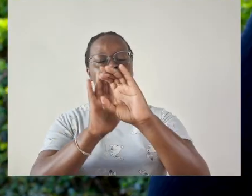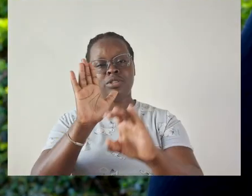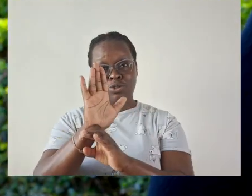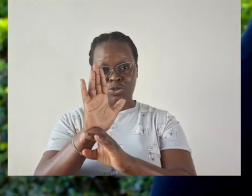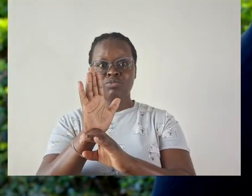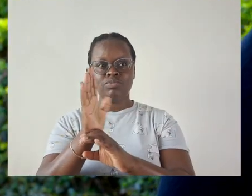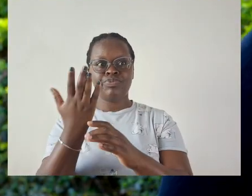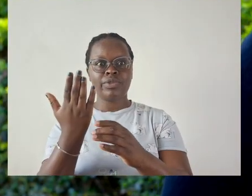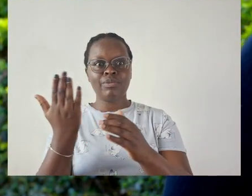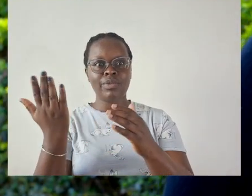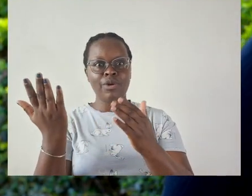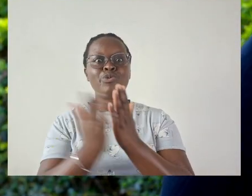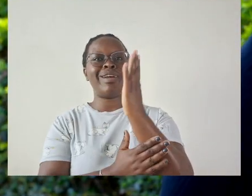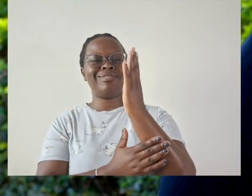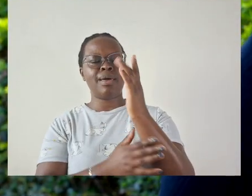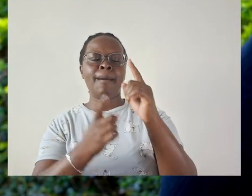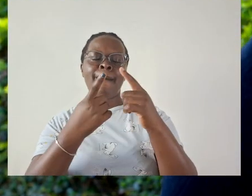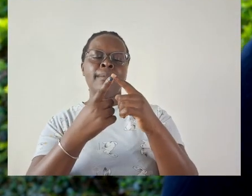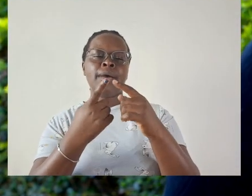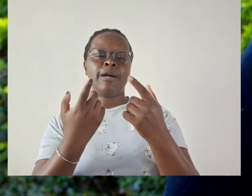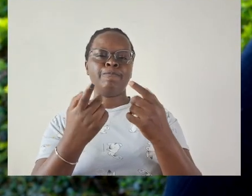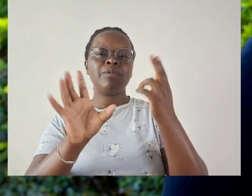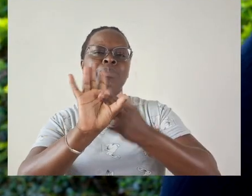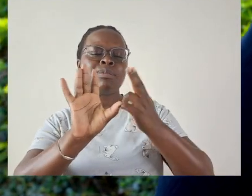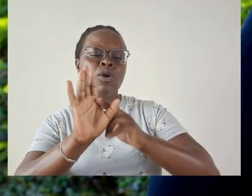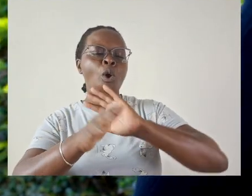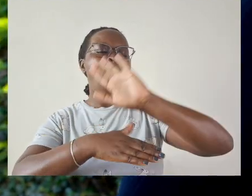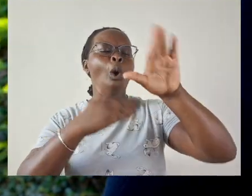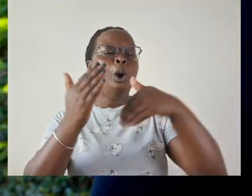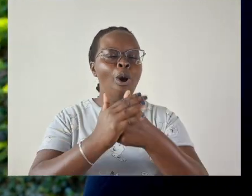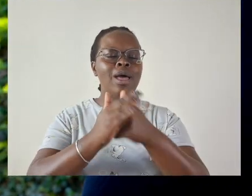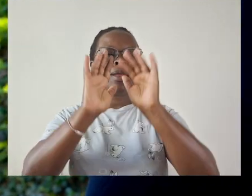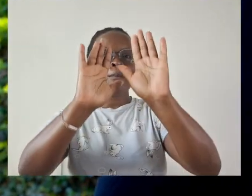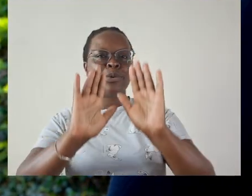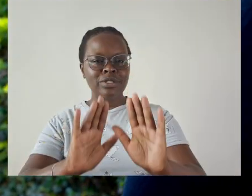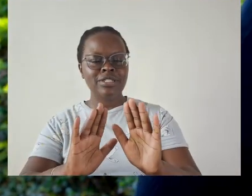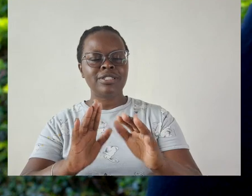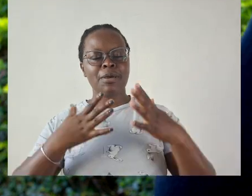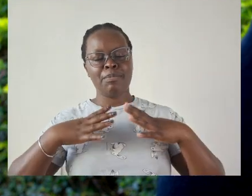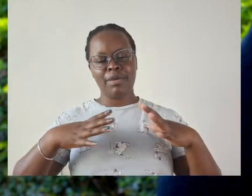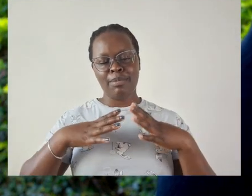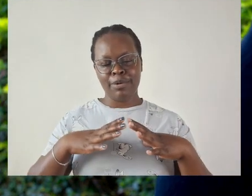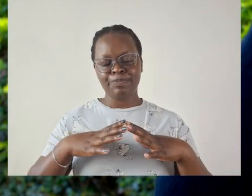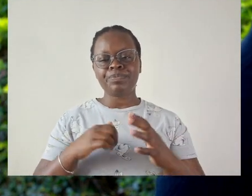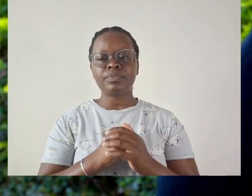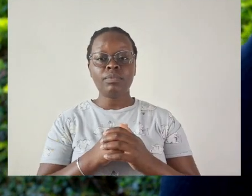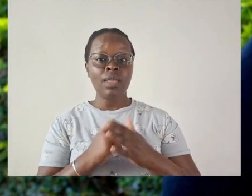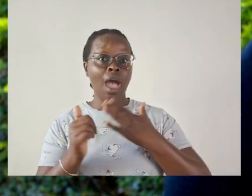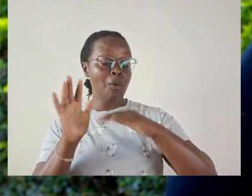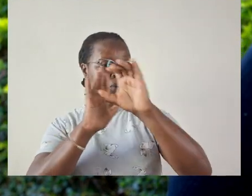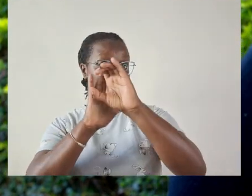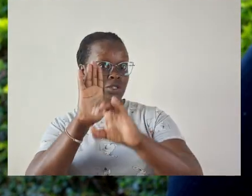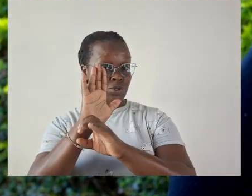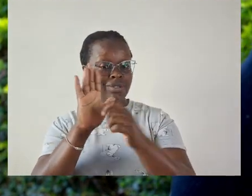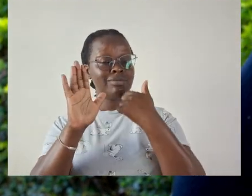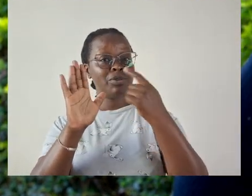policy making process. Engagement of all key stakeholders, according to our